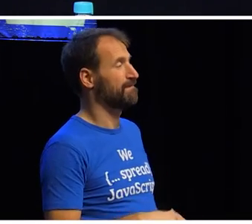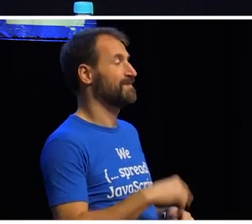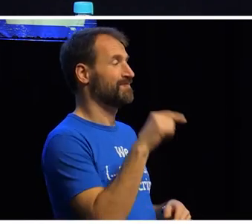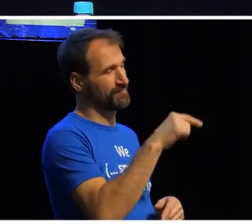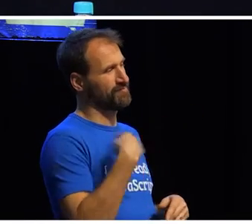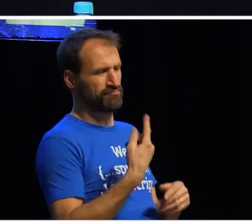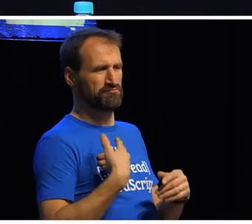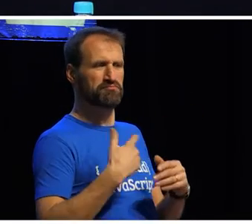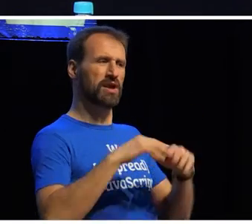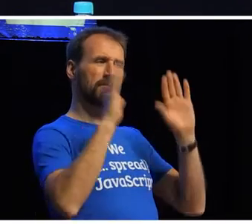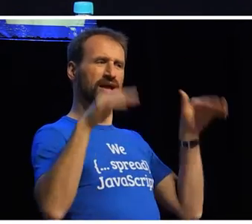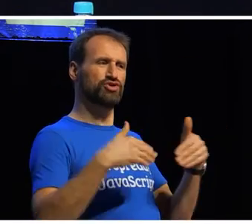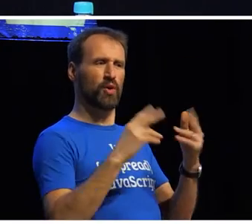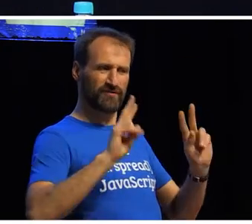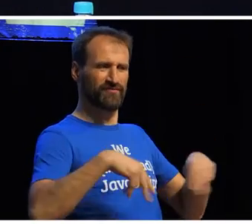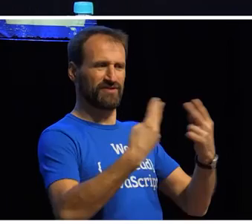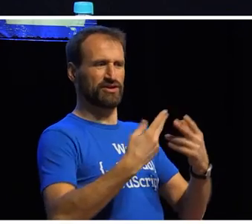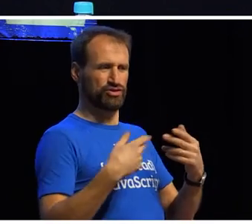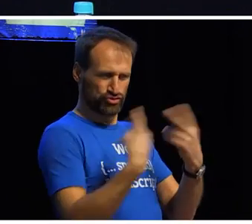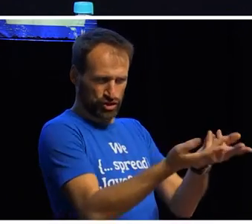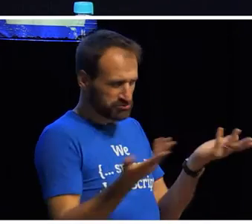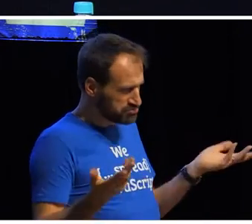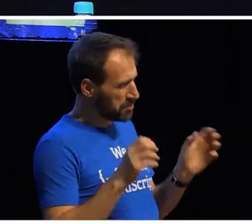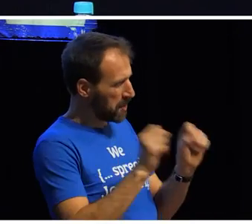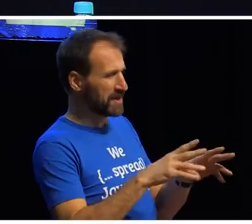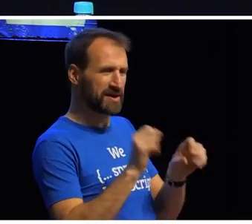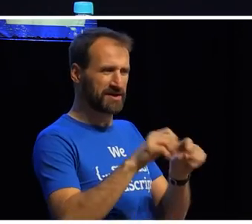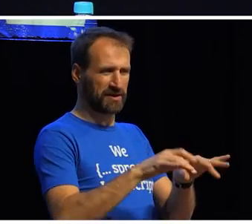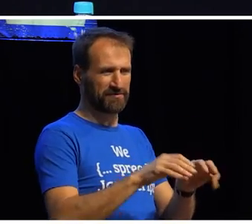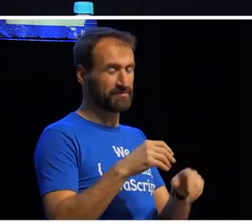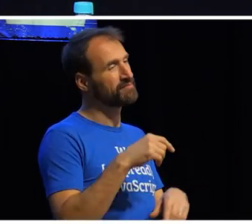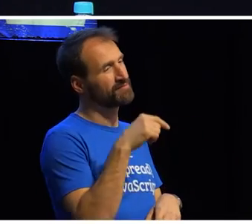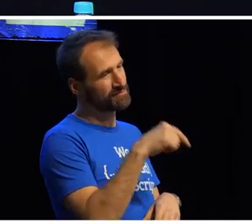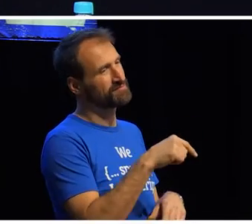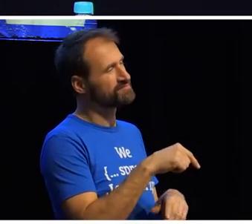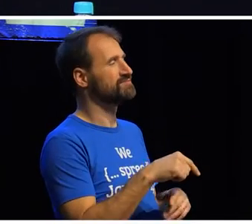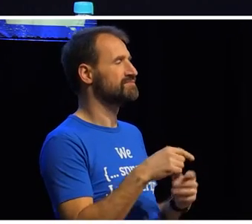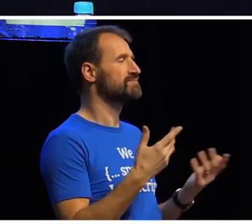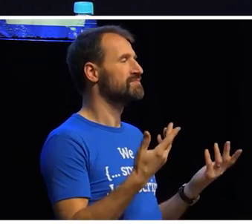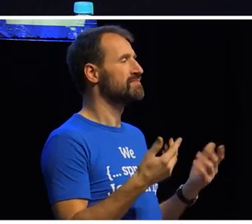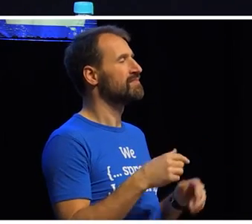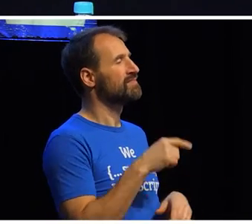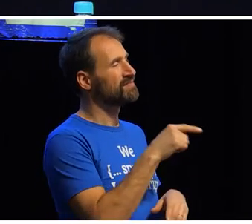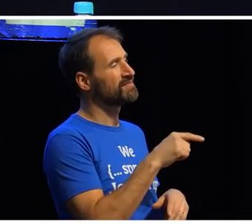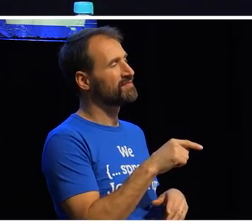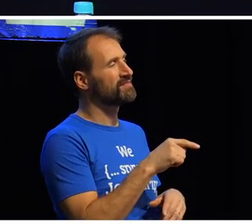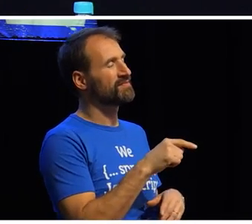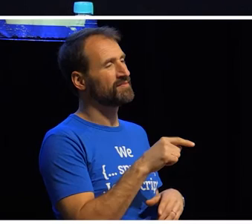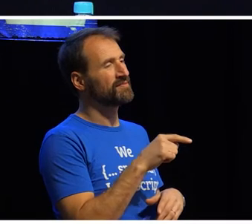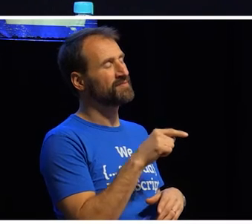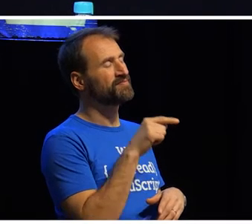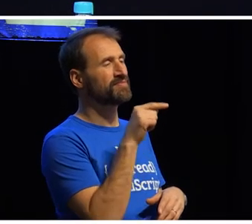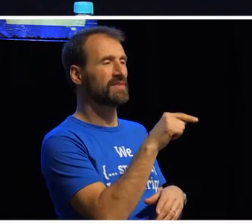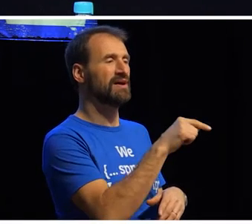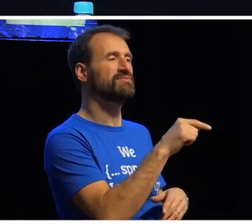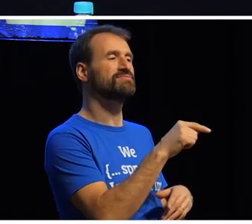kind of go back here and we deleted a bunch of items so this was reduce and it really comes back to the event loop and the same times the problem can kind of